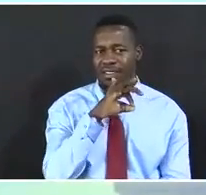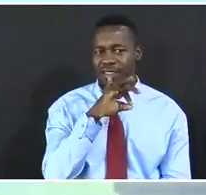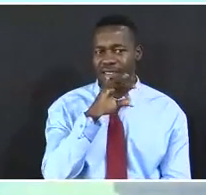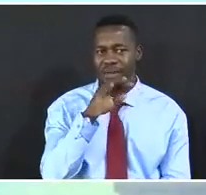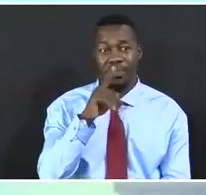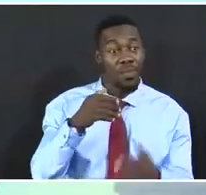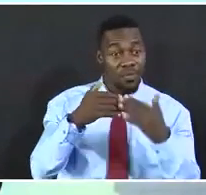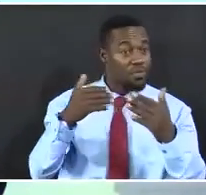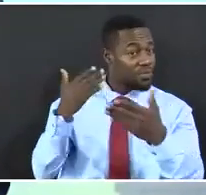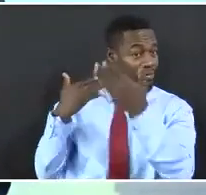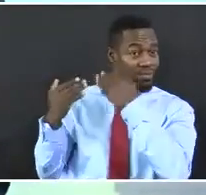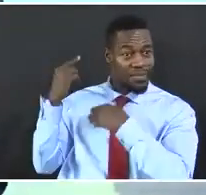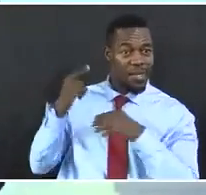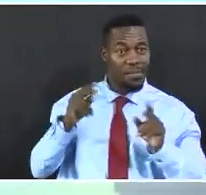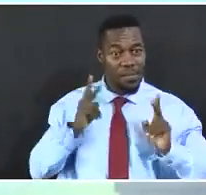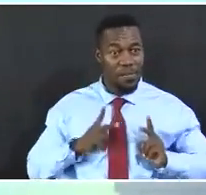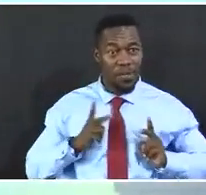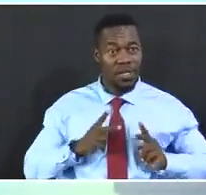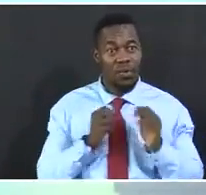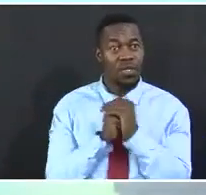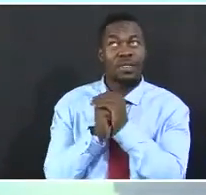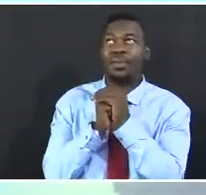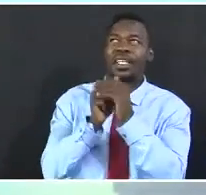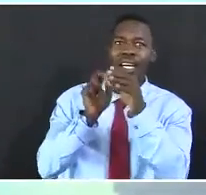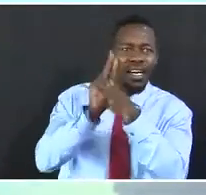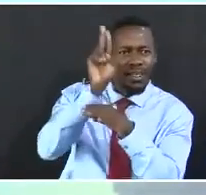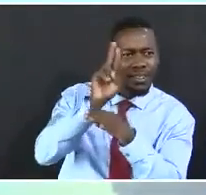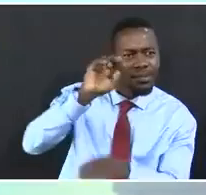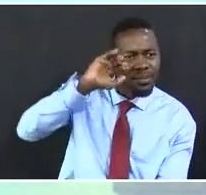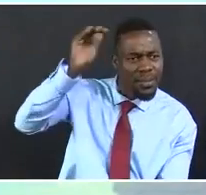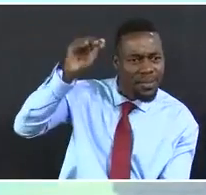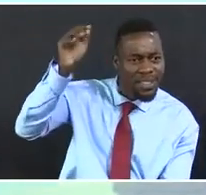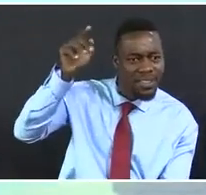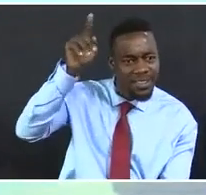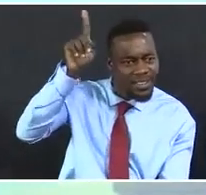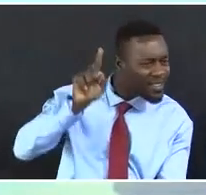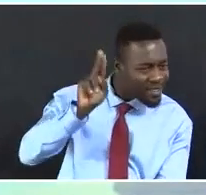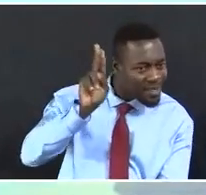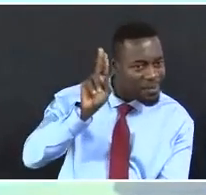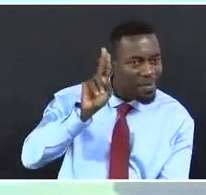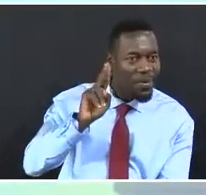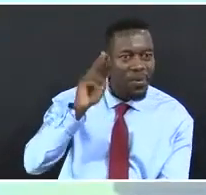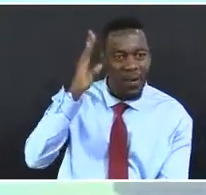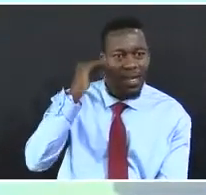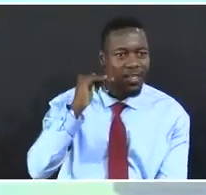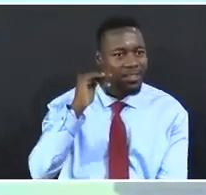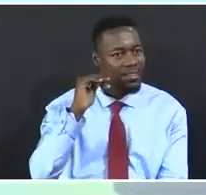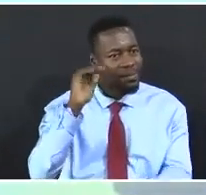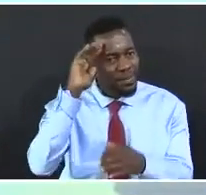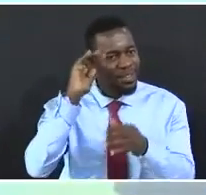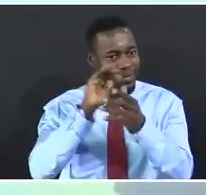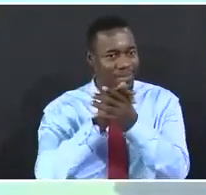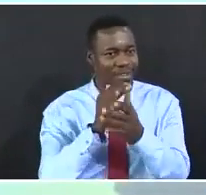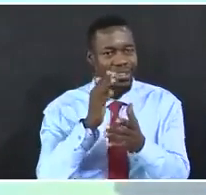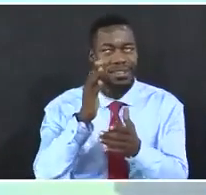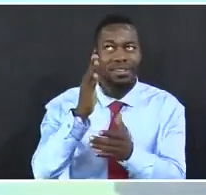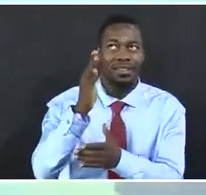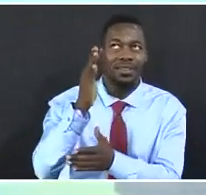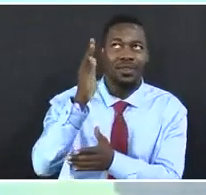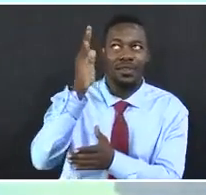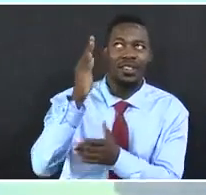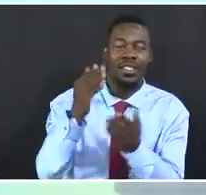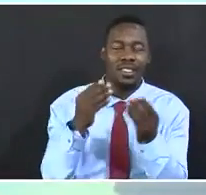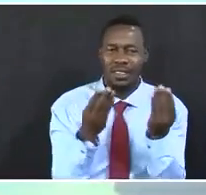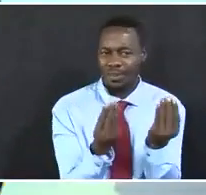closer to God. It is a state of spirituality A hill or a mountain also often